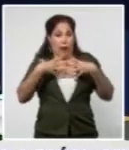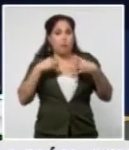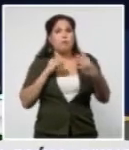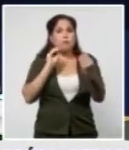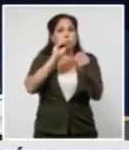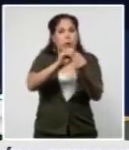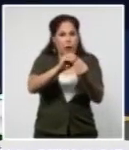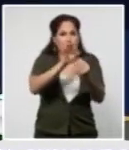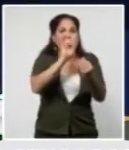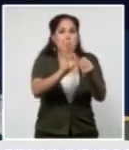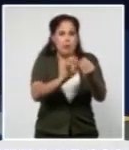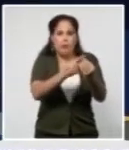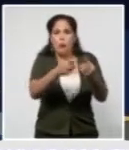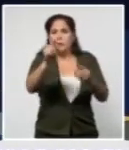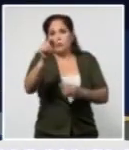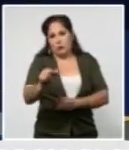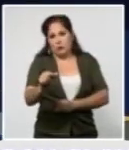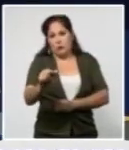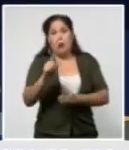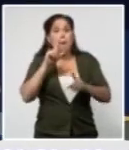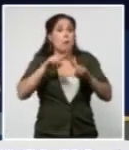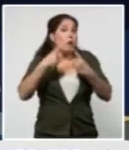epidemiological element.